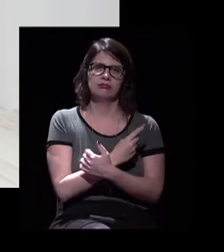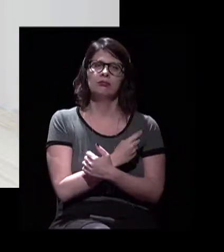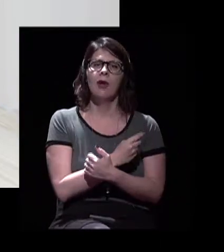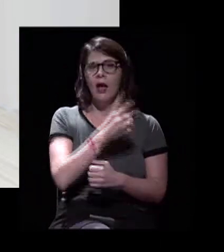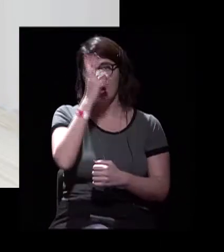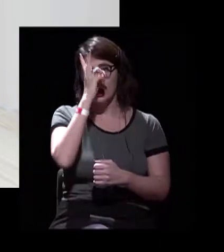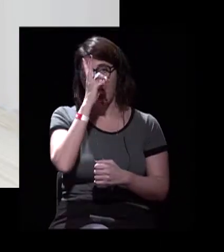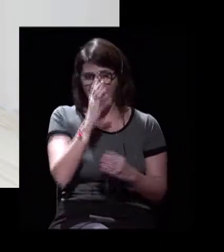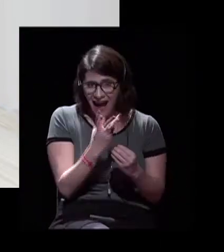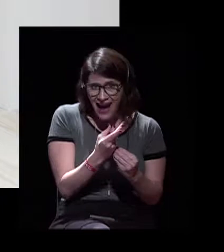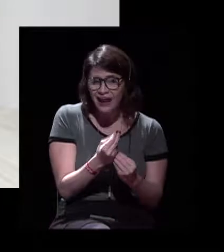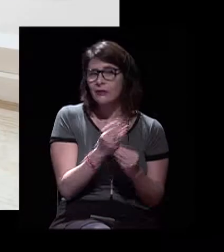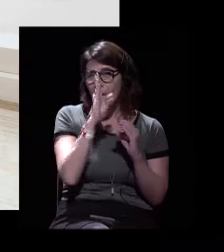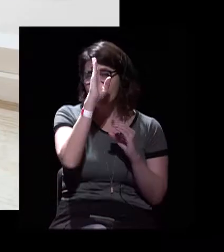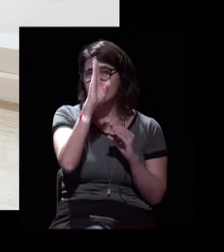the 1960s and 70s.